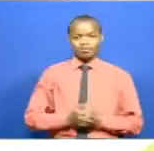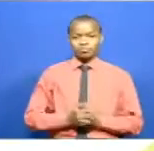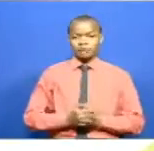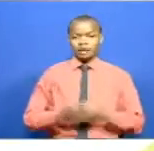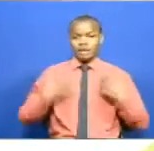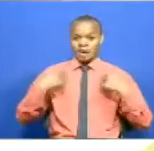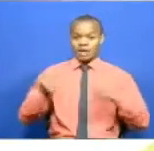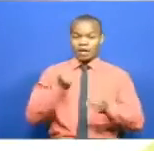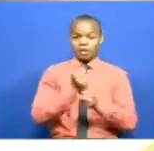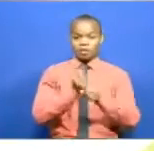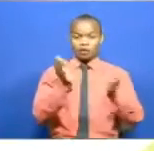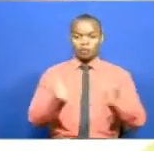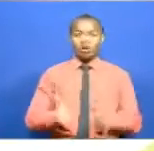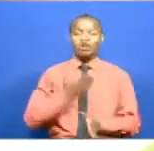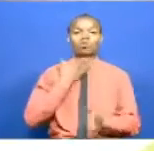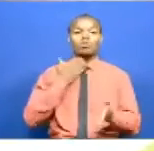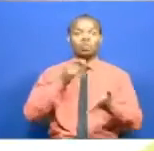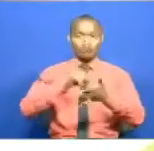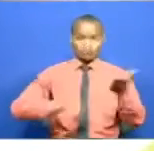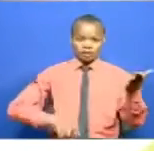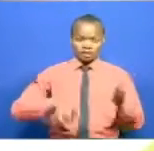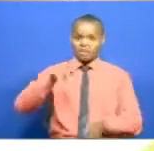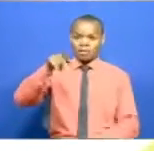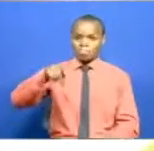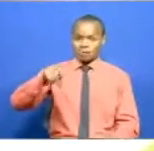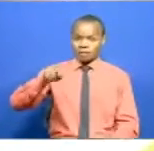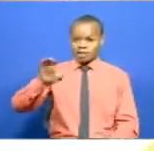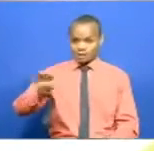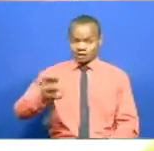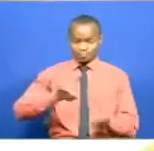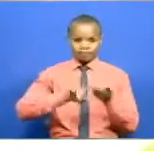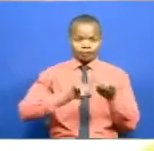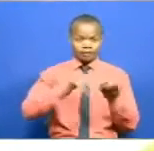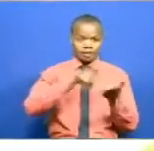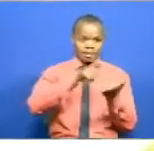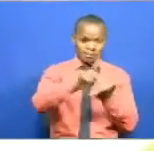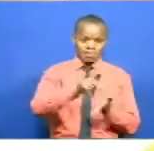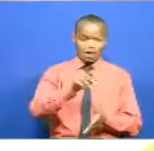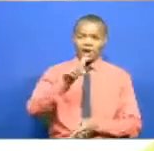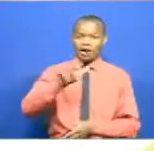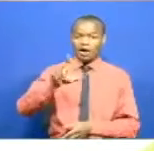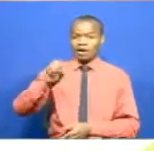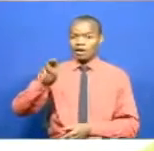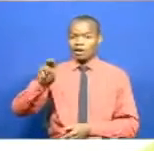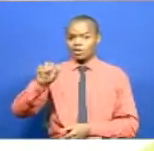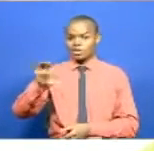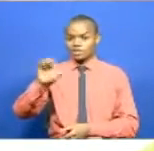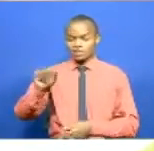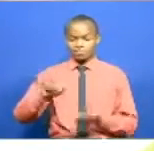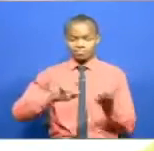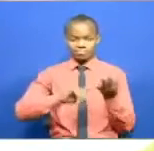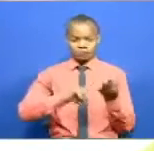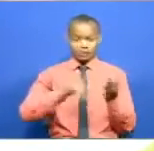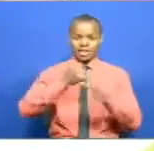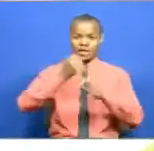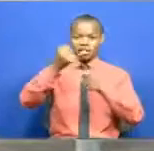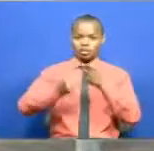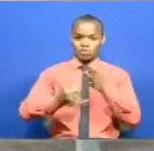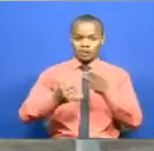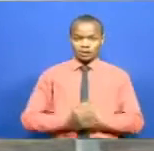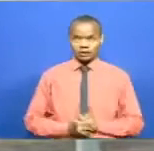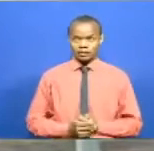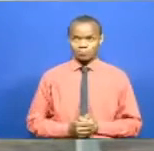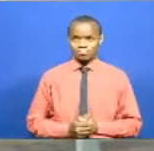them with personal protective equipment, pay them the allowances, and provide them with medical cover.